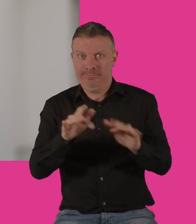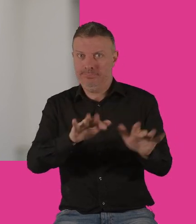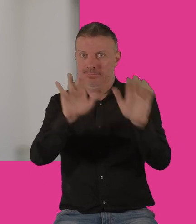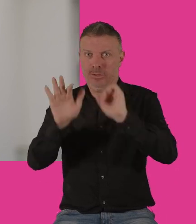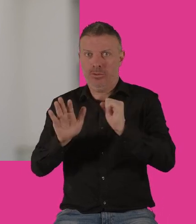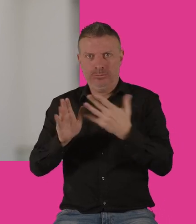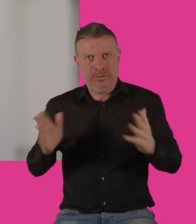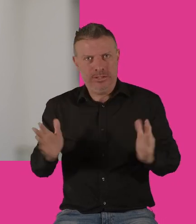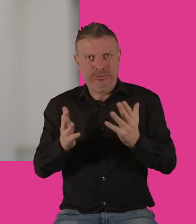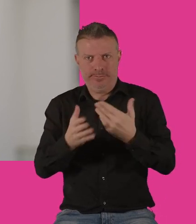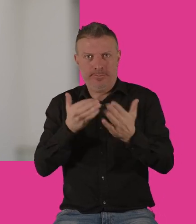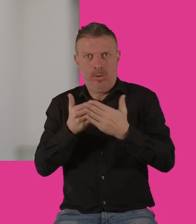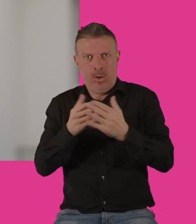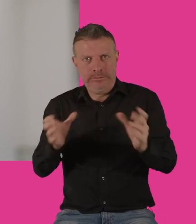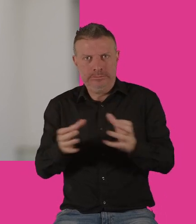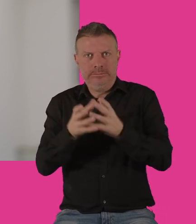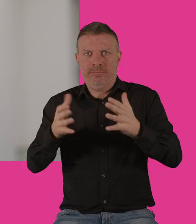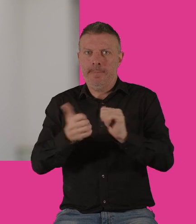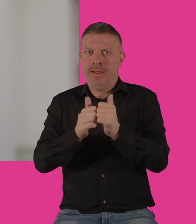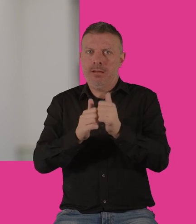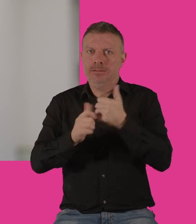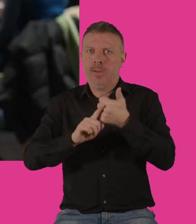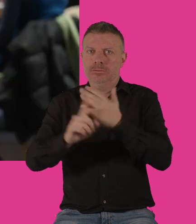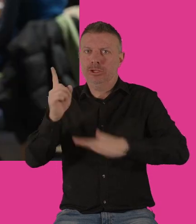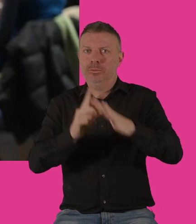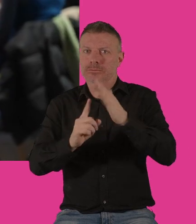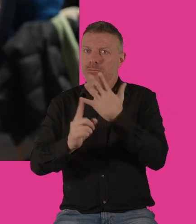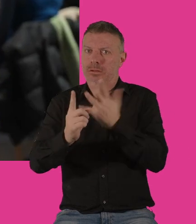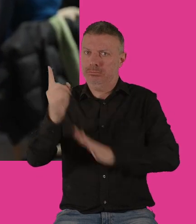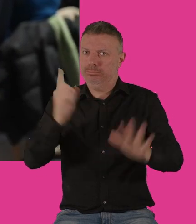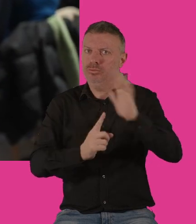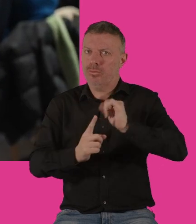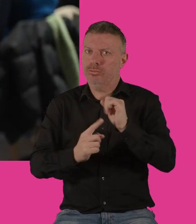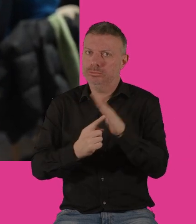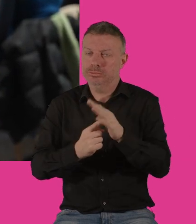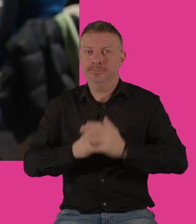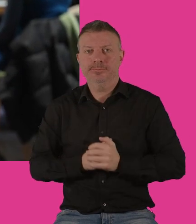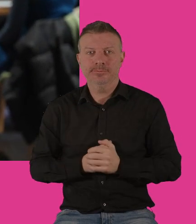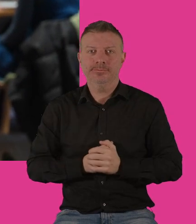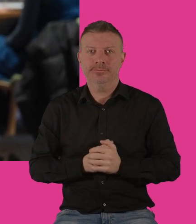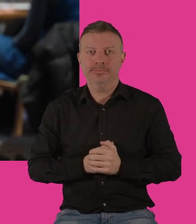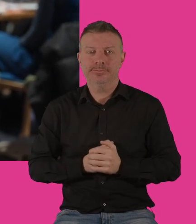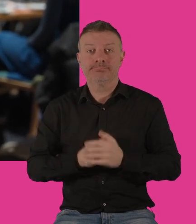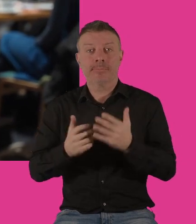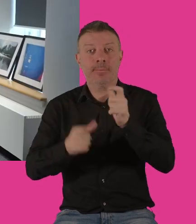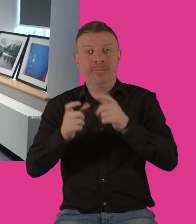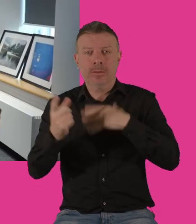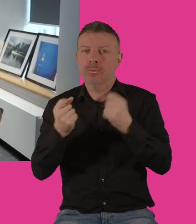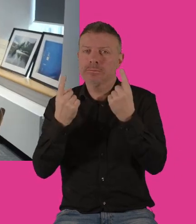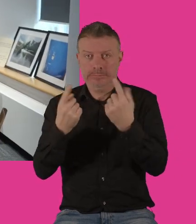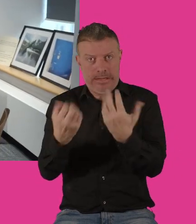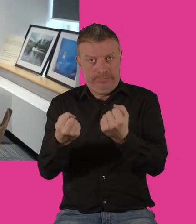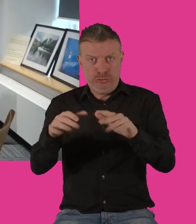across Scotland and encouraging greater uptake of peer support in communities across Scotland. People need to know that this is